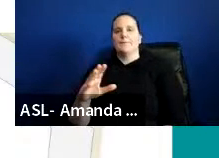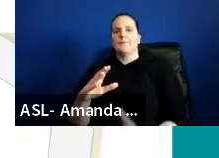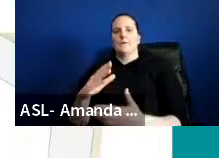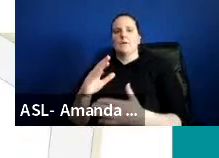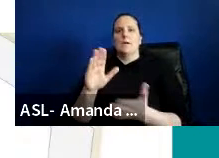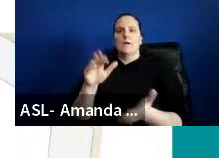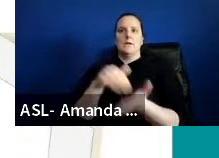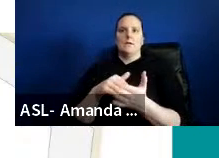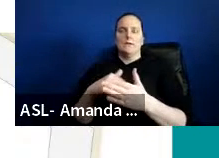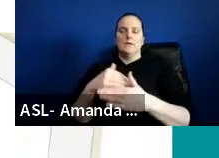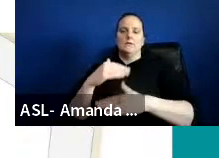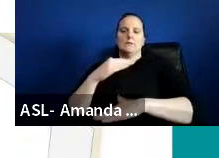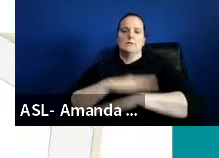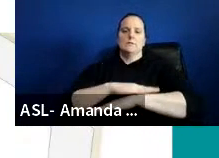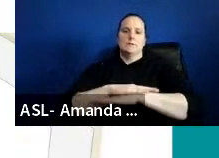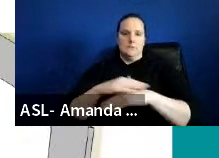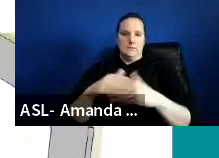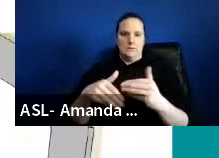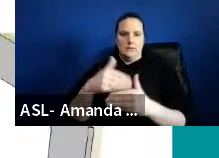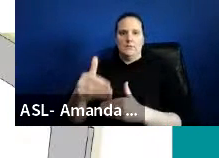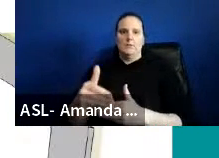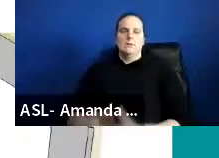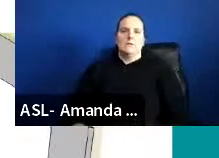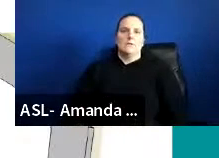platform. Next.